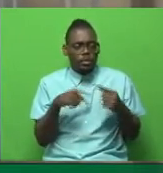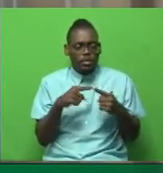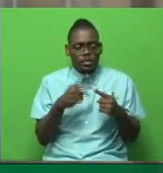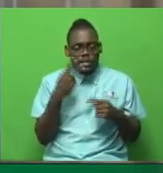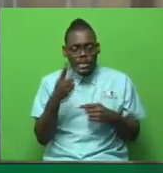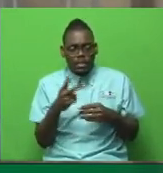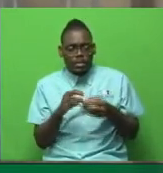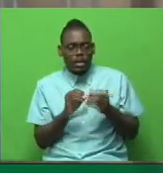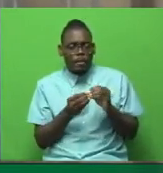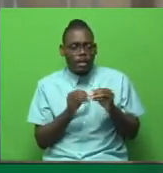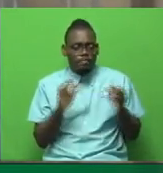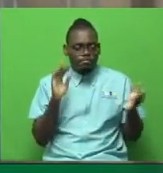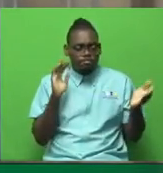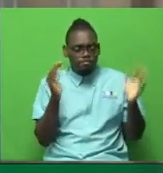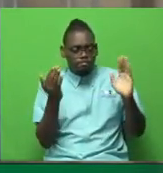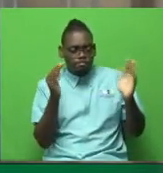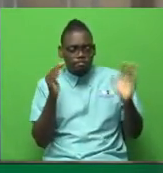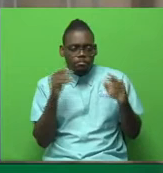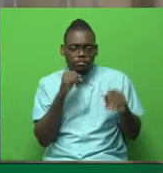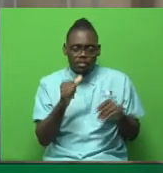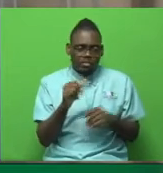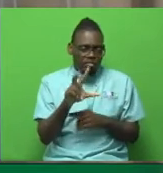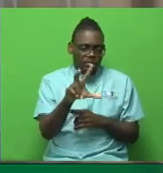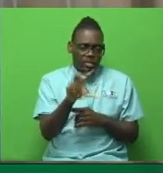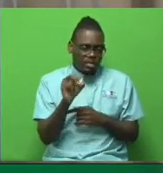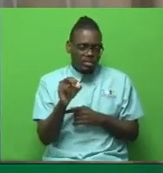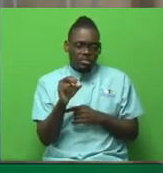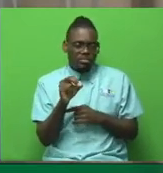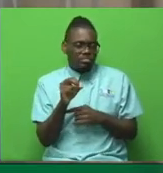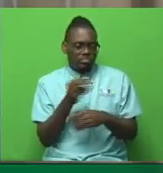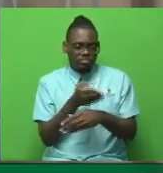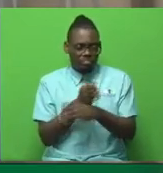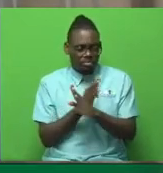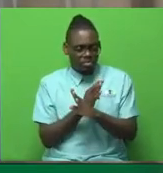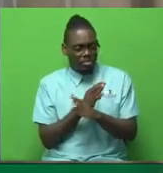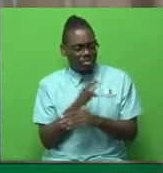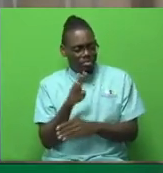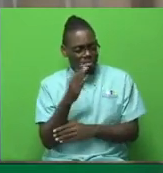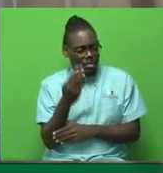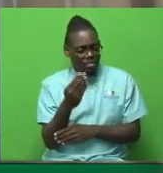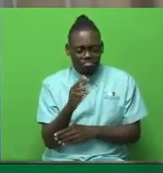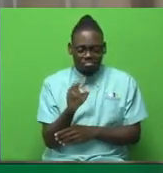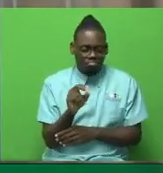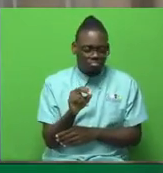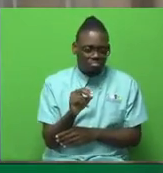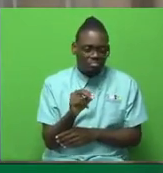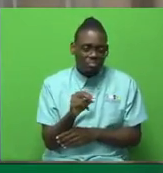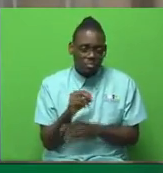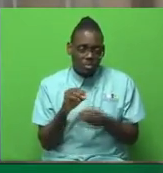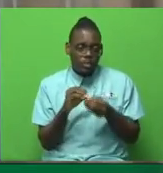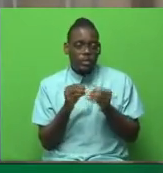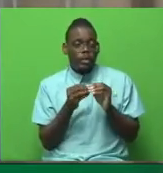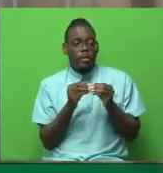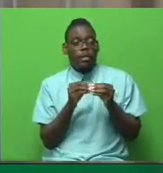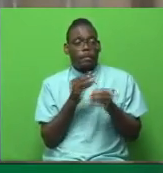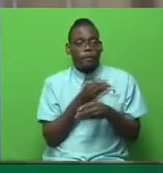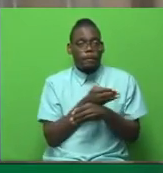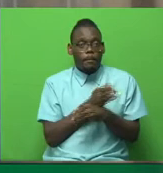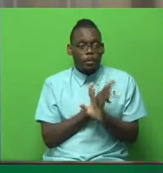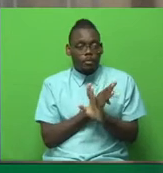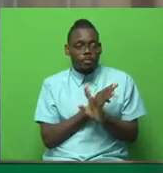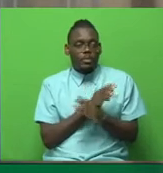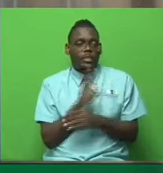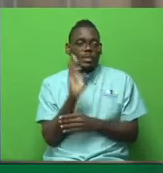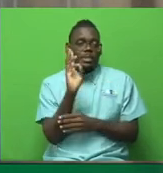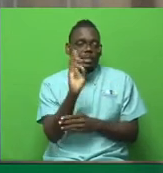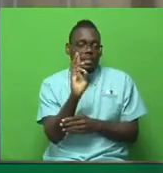not 30 billion dollars Madam speaker that was borrowed by this government the figure borrowed that by this government over the last seven years is two